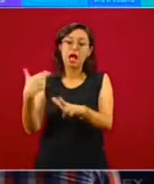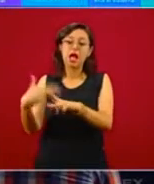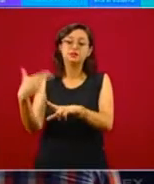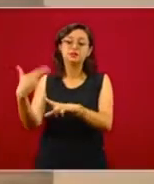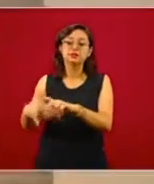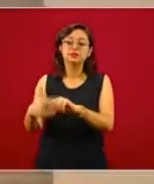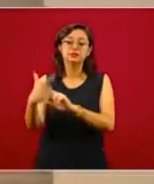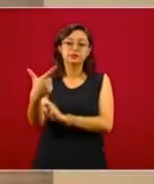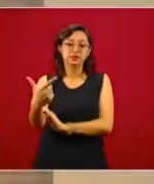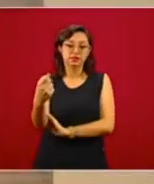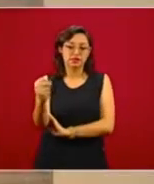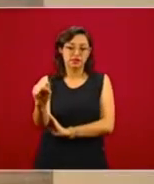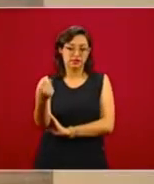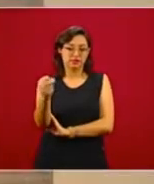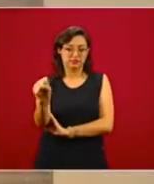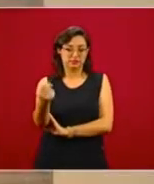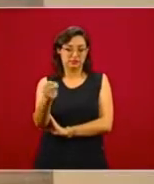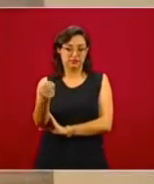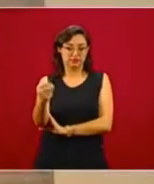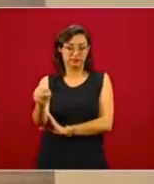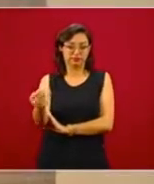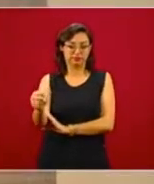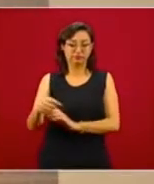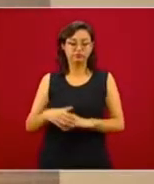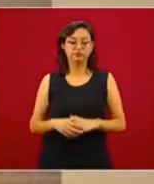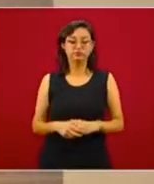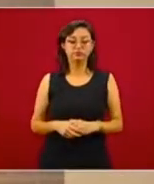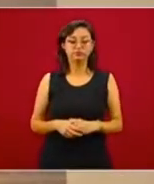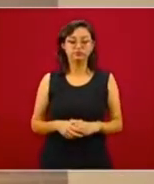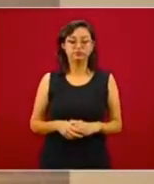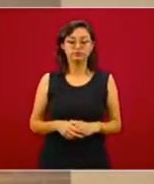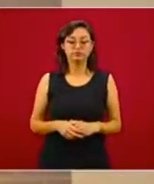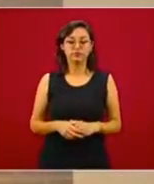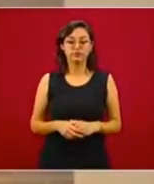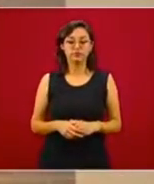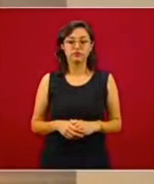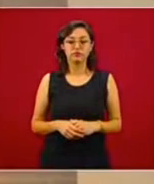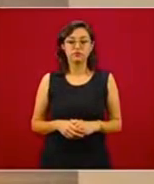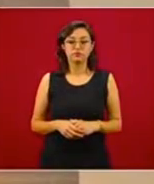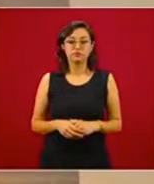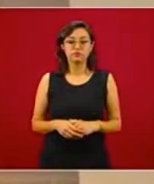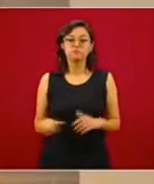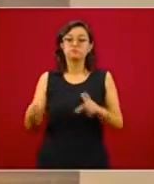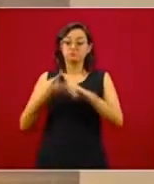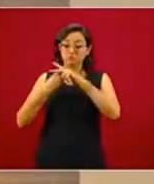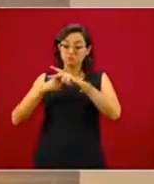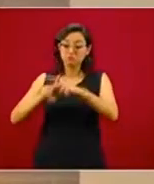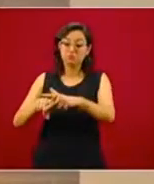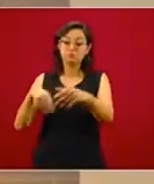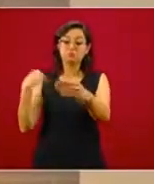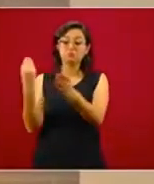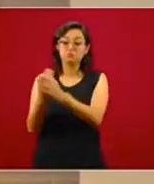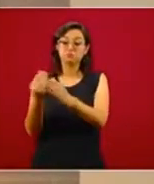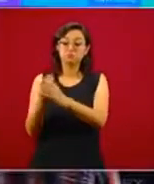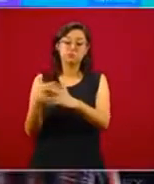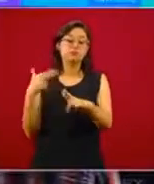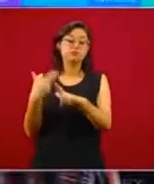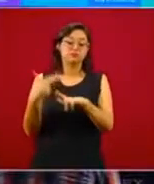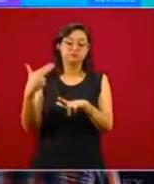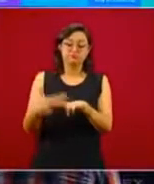their courses before September the 7th. So the closest for